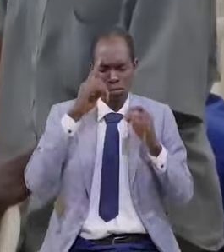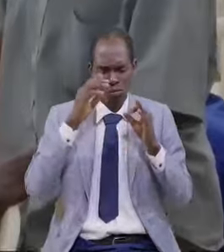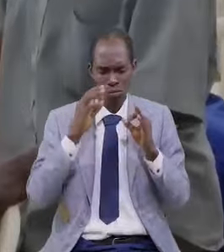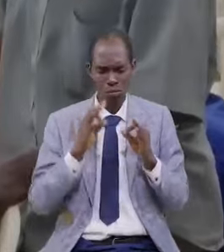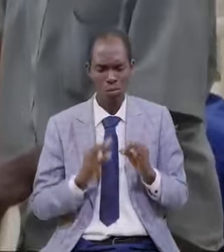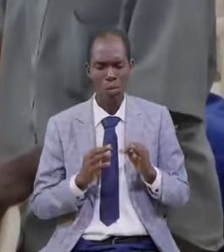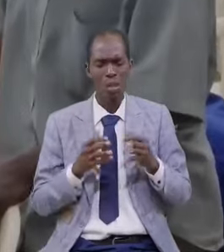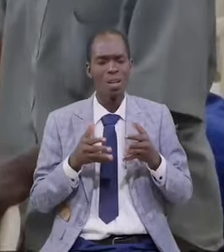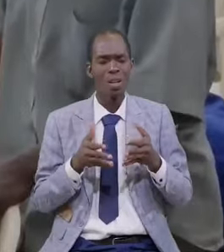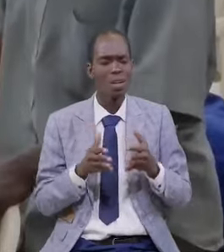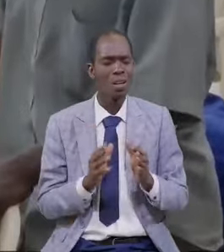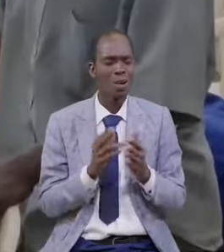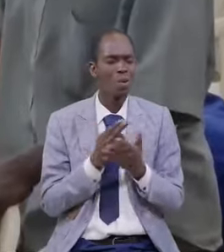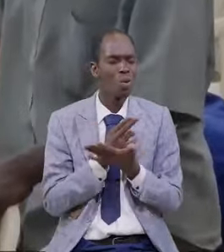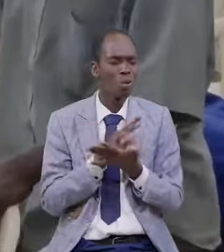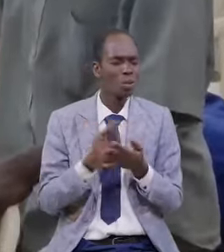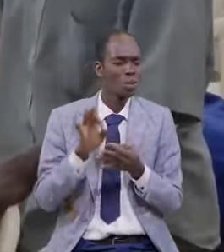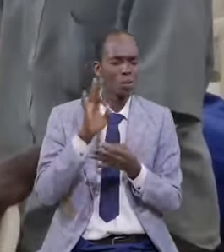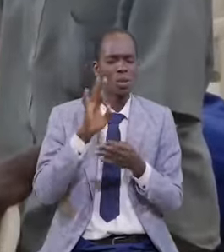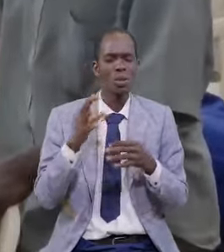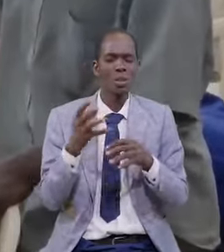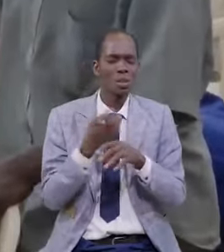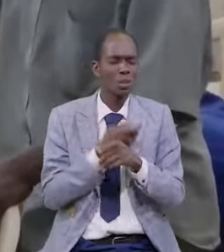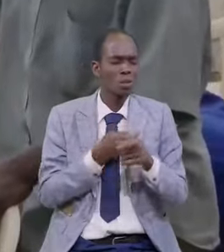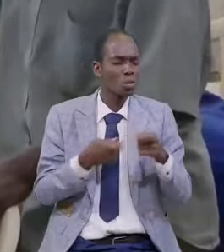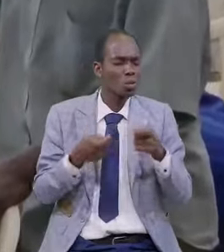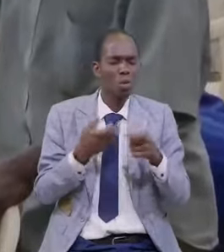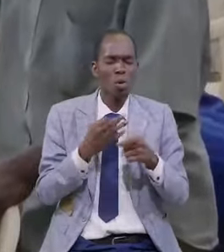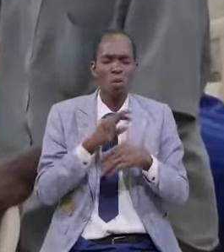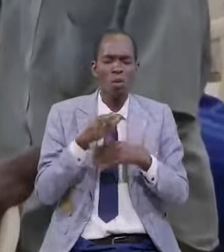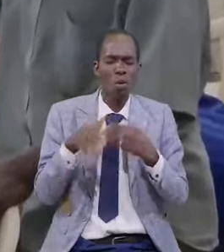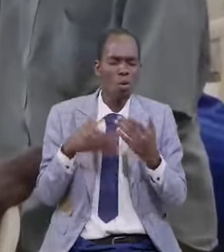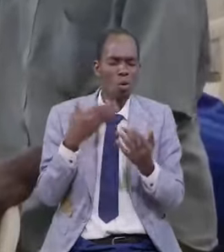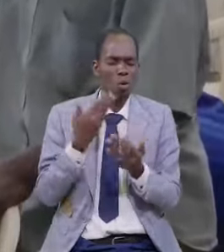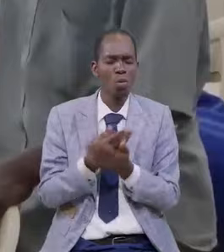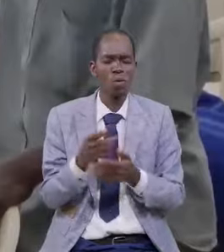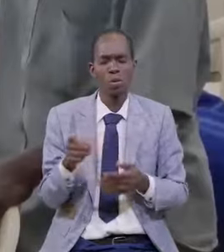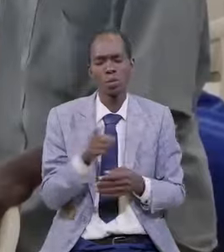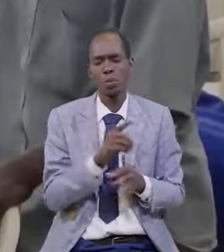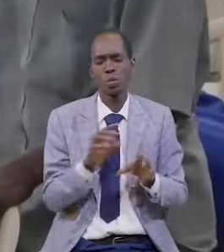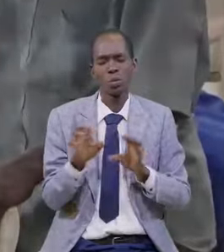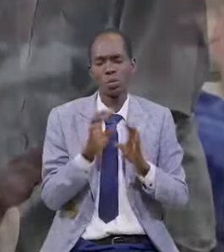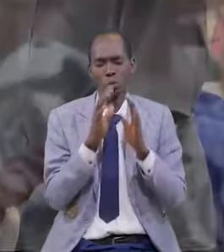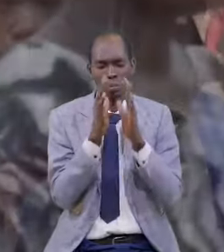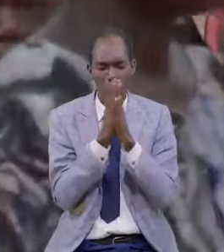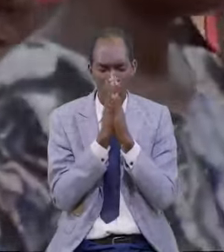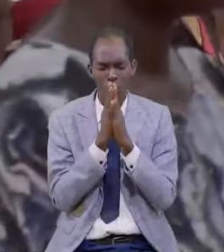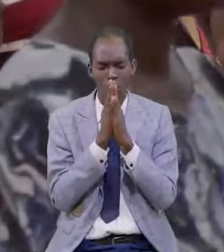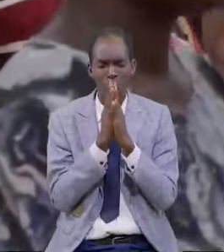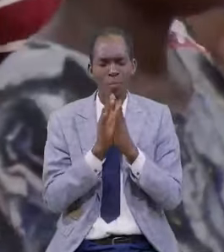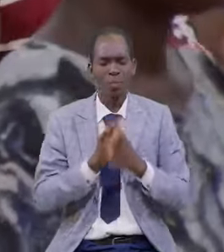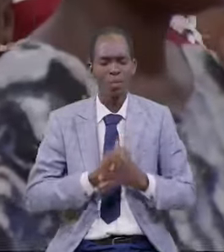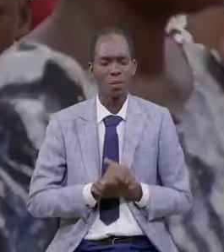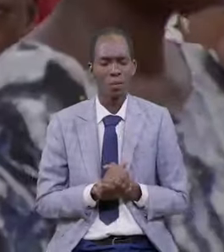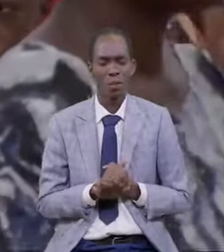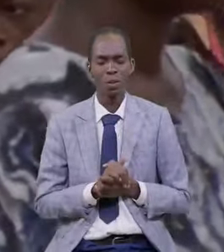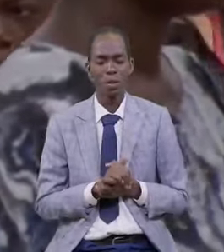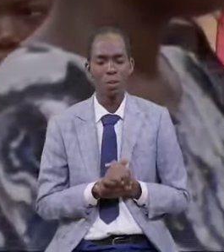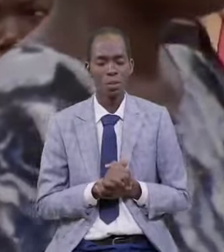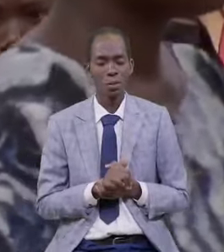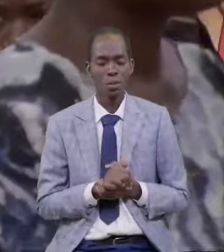leadership of what I do open your mouth and pray pray against